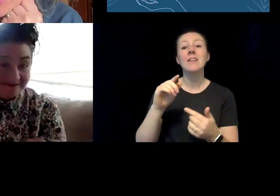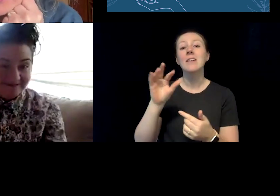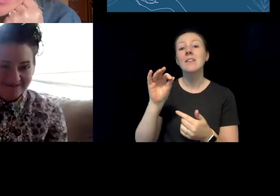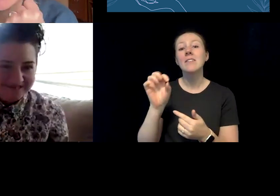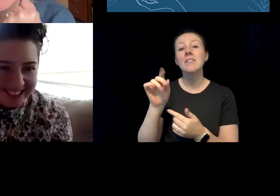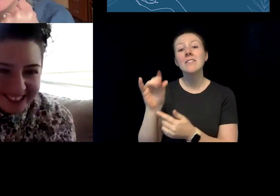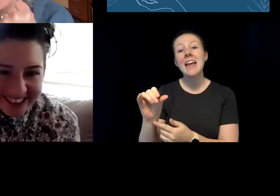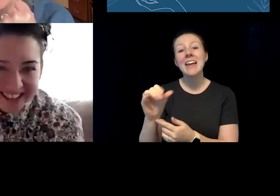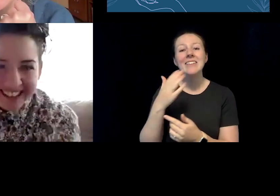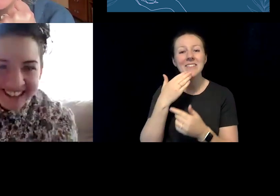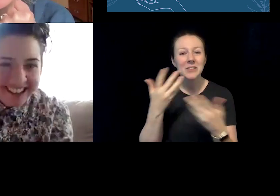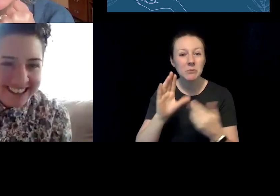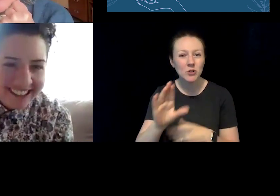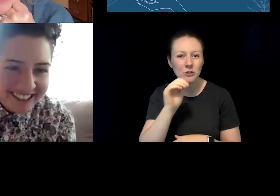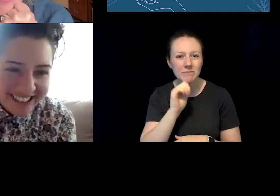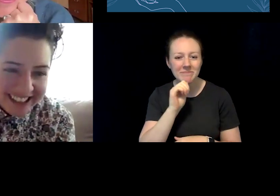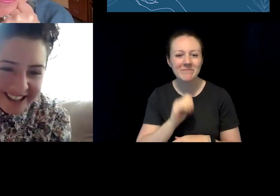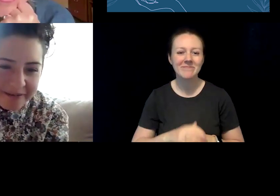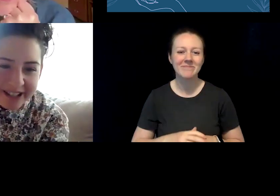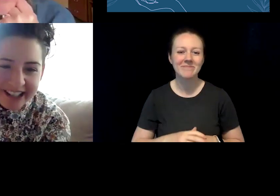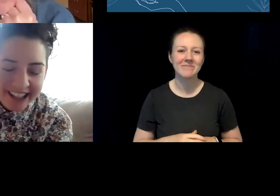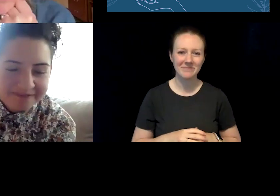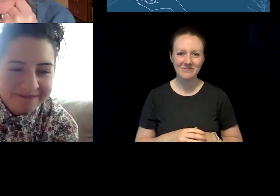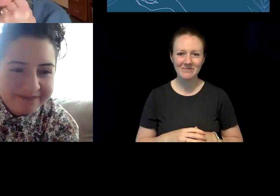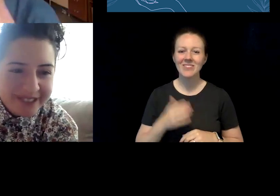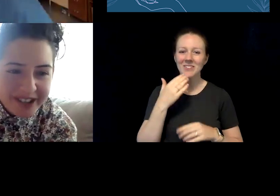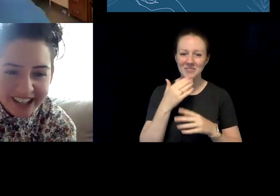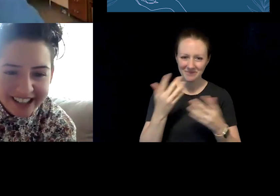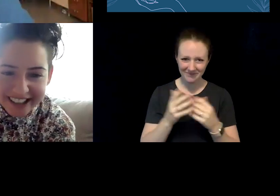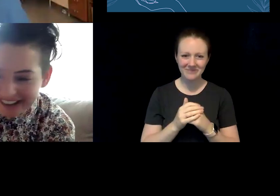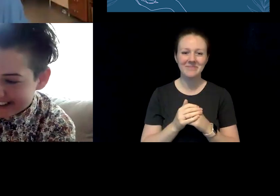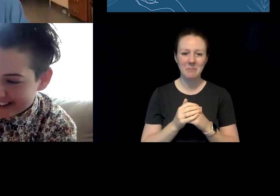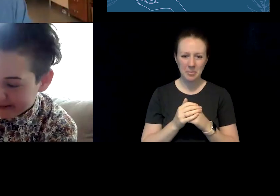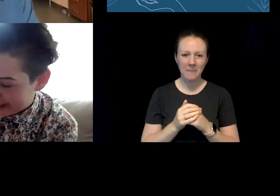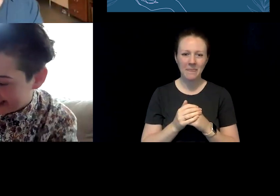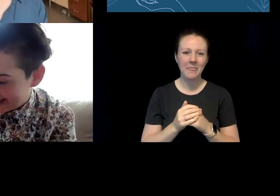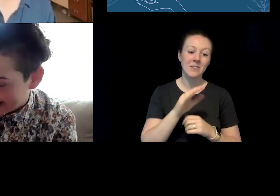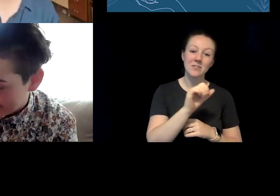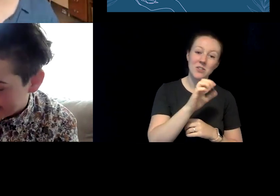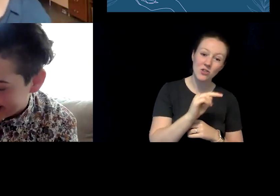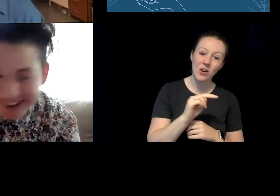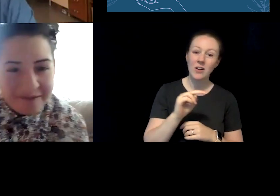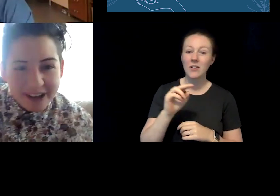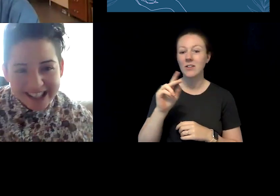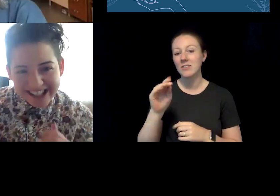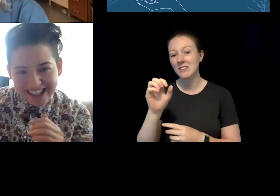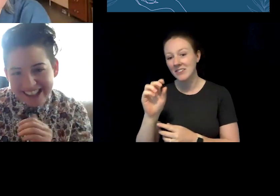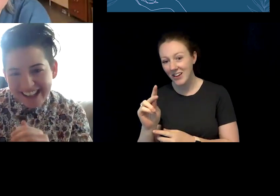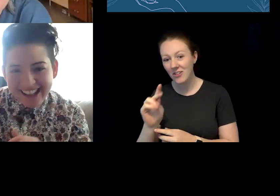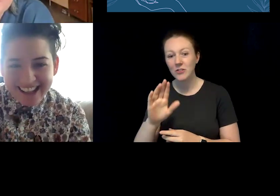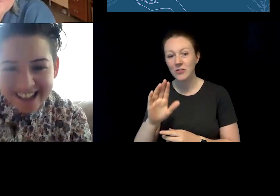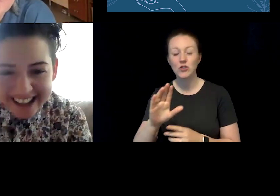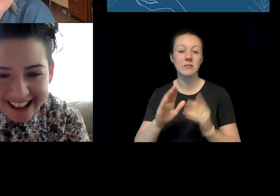Throwing over to you now to answer the same question, please. Thank you so much, Shawn and Derek. Lovely to hear your processes